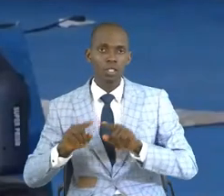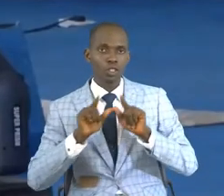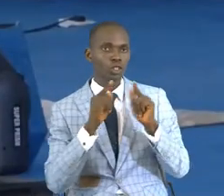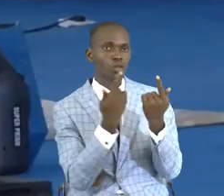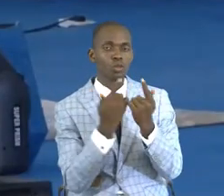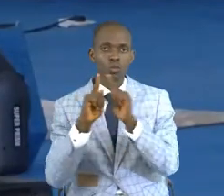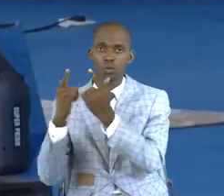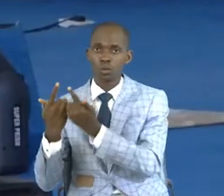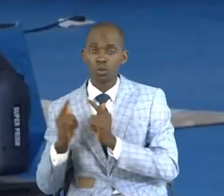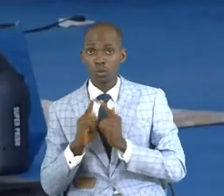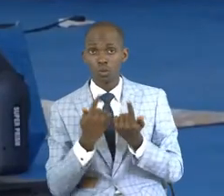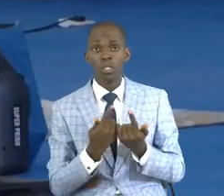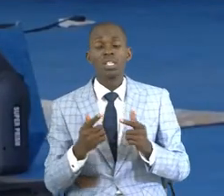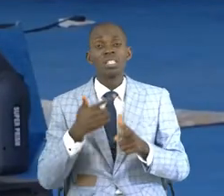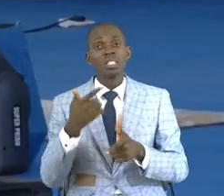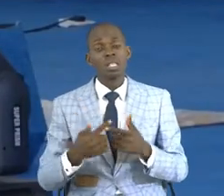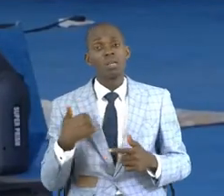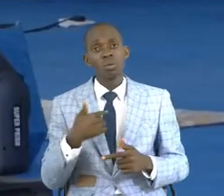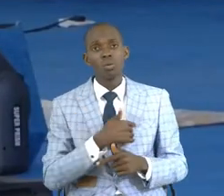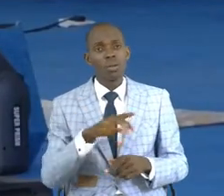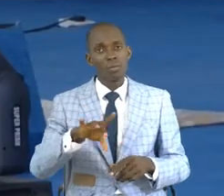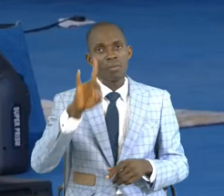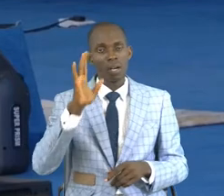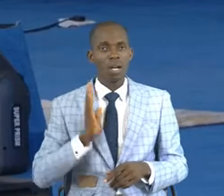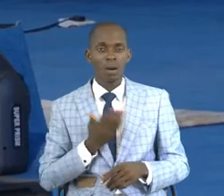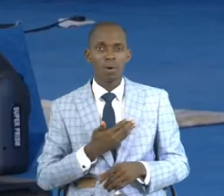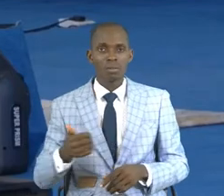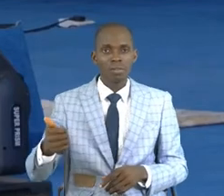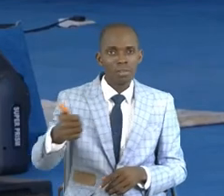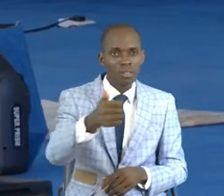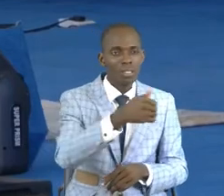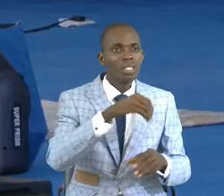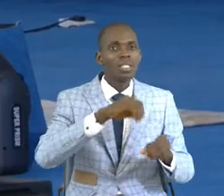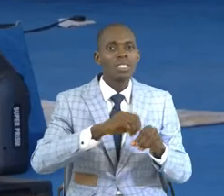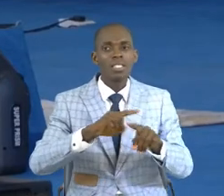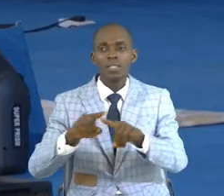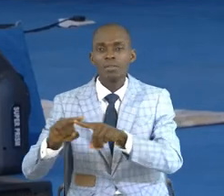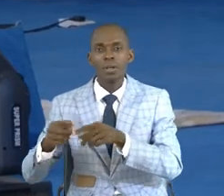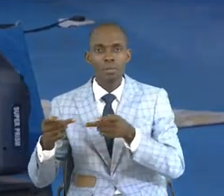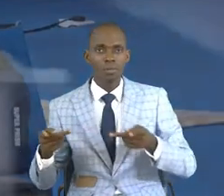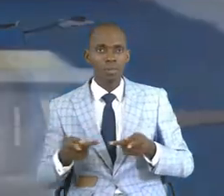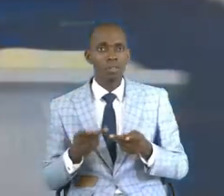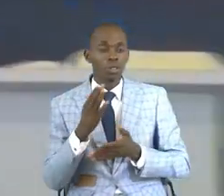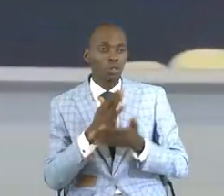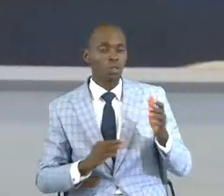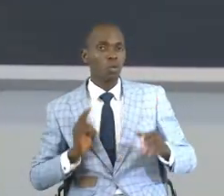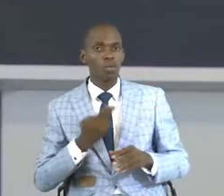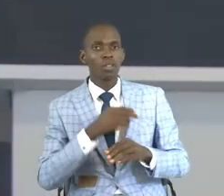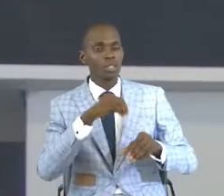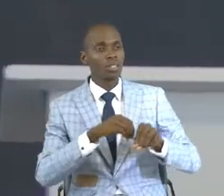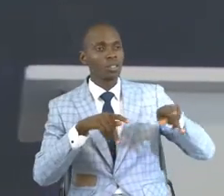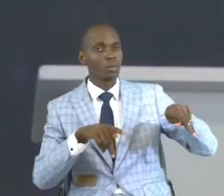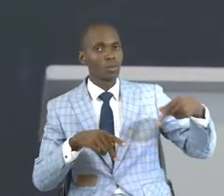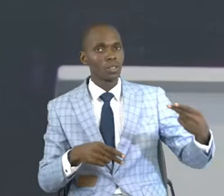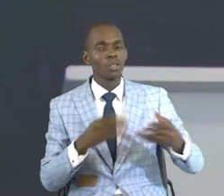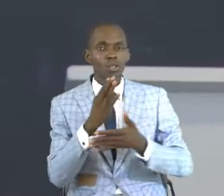then we find ourselves in different places. Some of us were in Port Harcourt. Some of us were in Lagos.